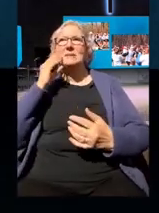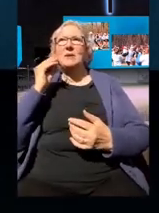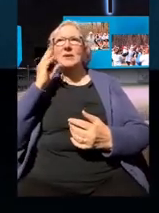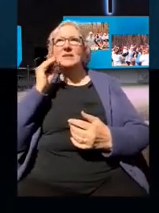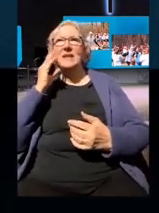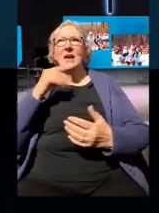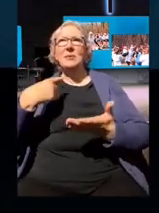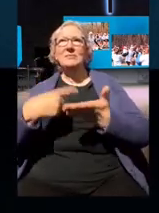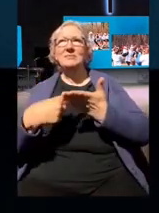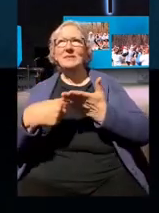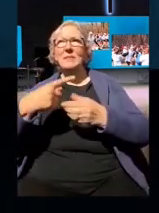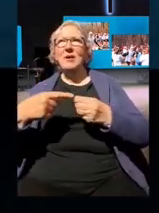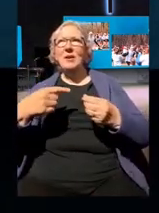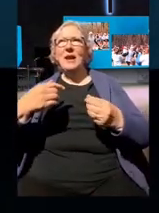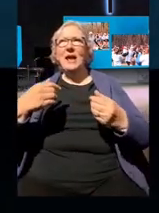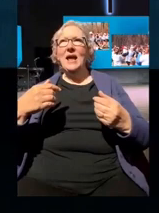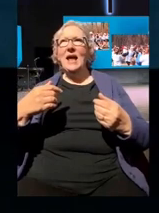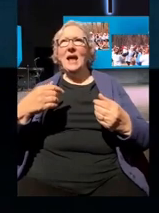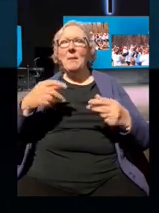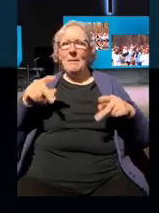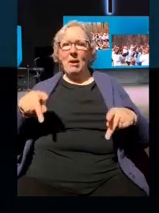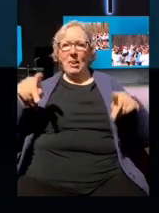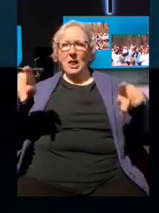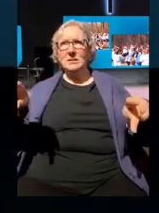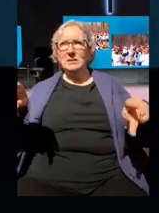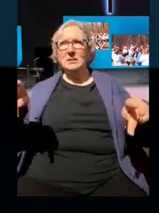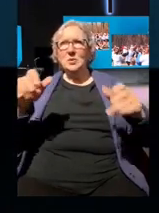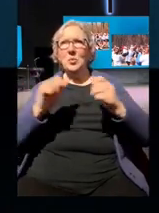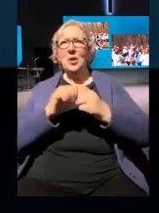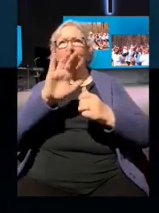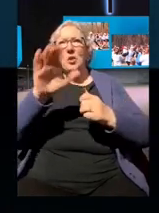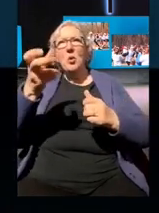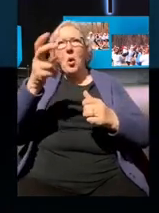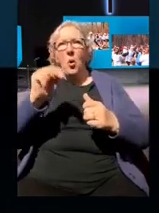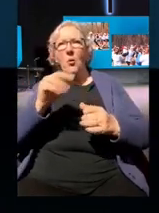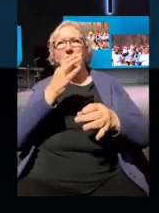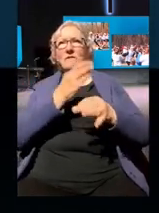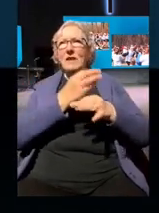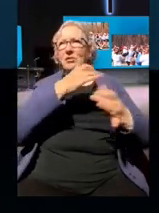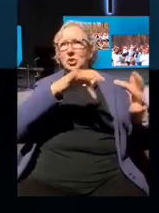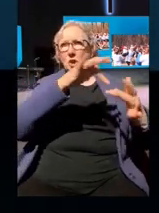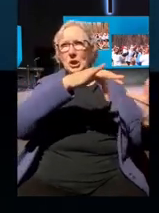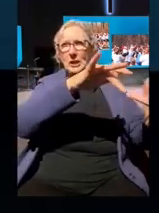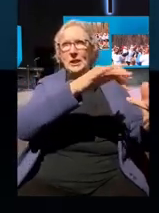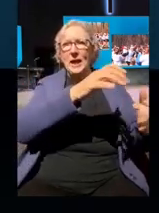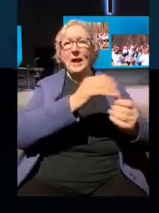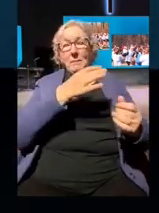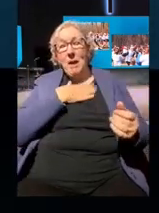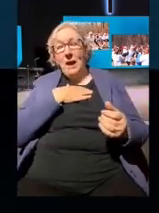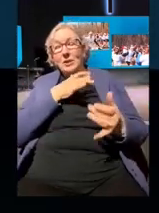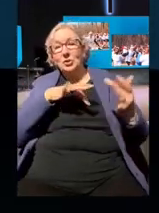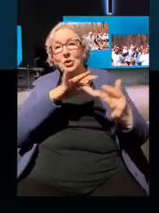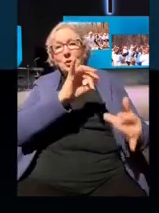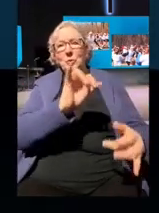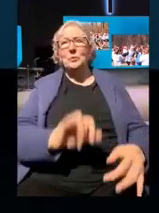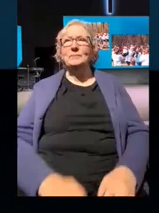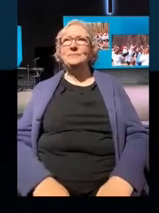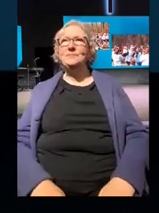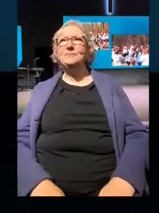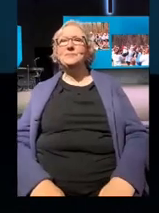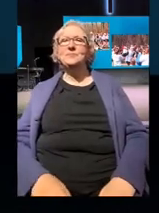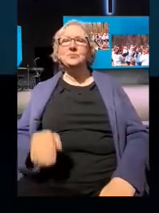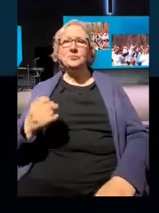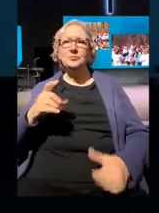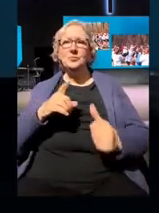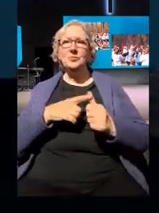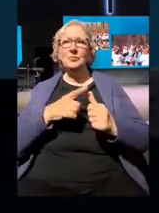how they might have parallels with your own faith journey as it does with mine. All right? So first one,